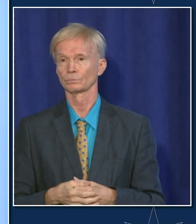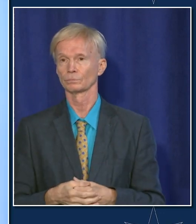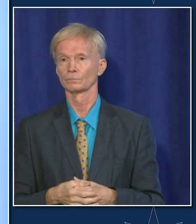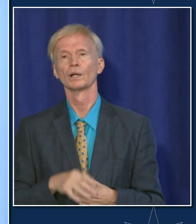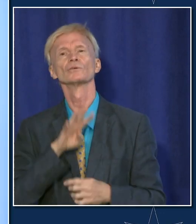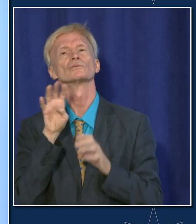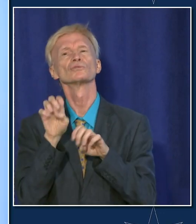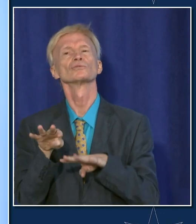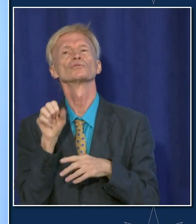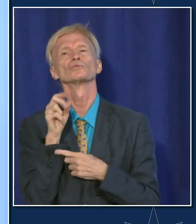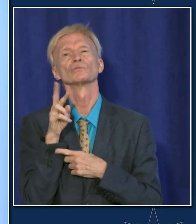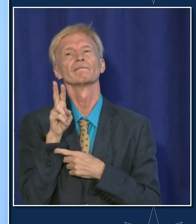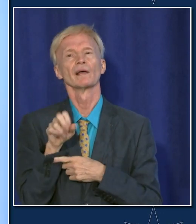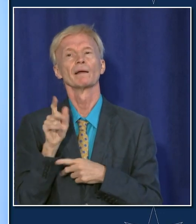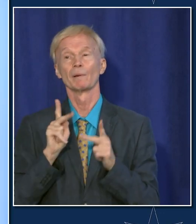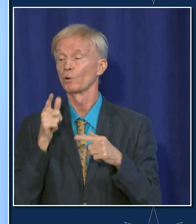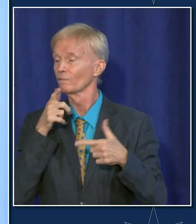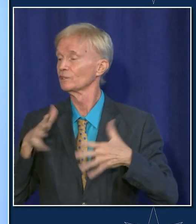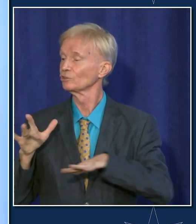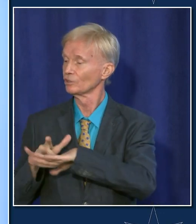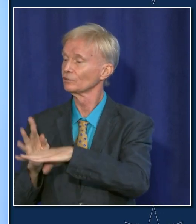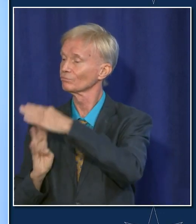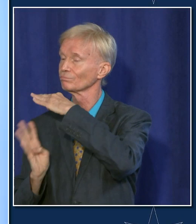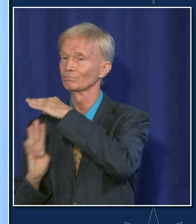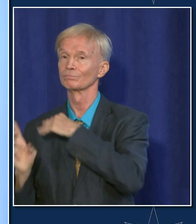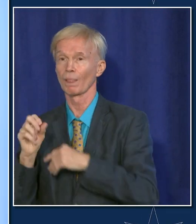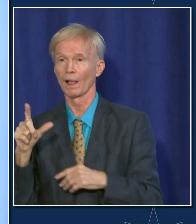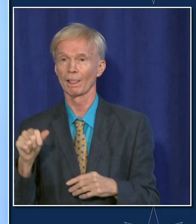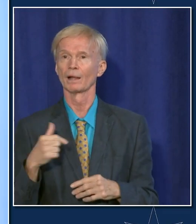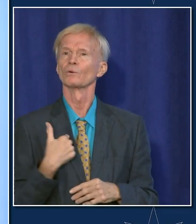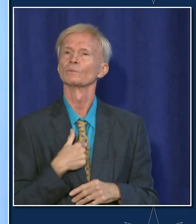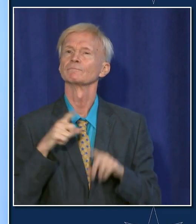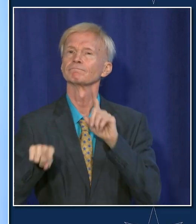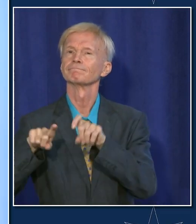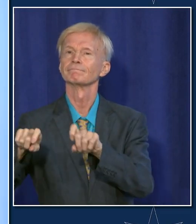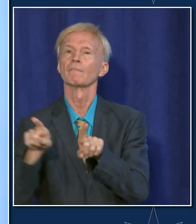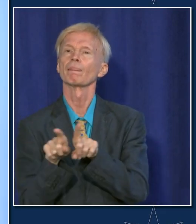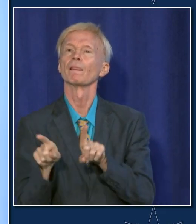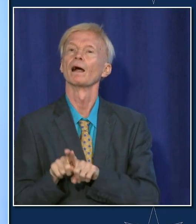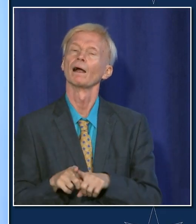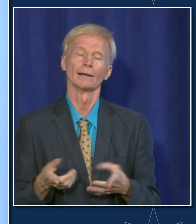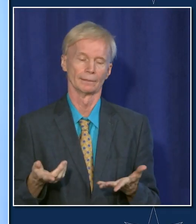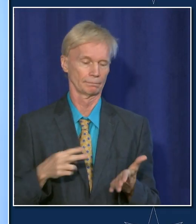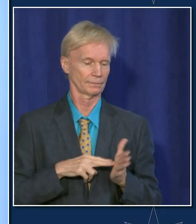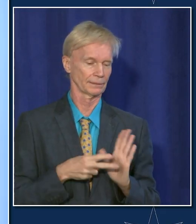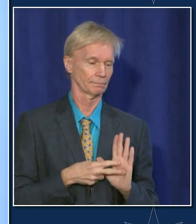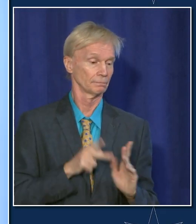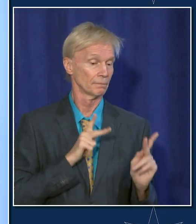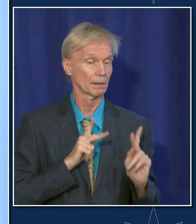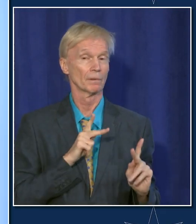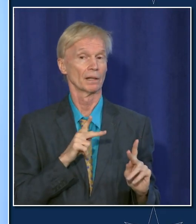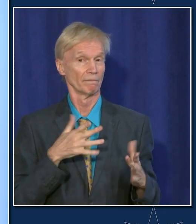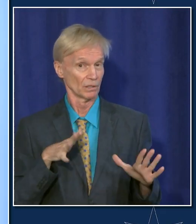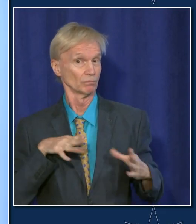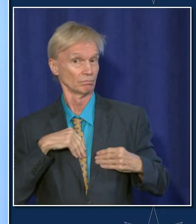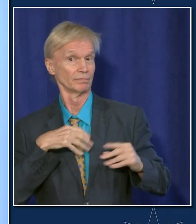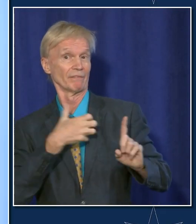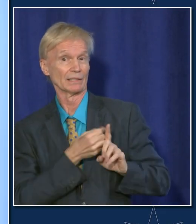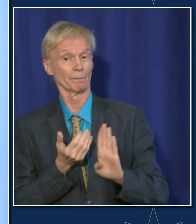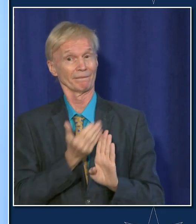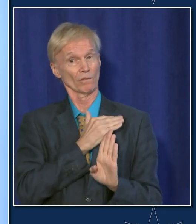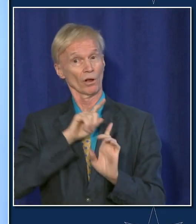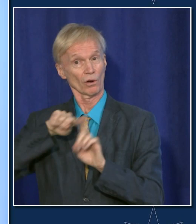survey of attendees that was also done, looking at, for example, were people getting vaccinated in part to attend Lala? We saw